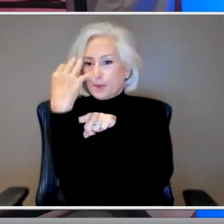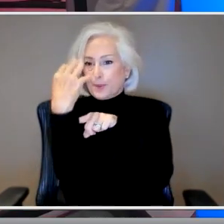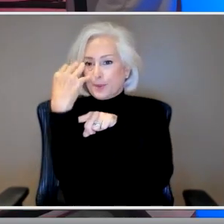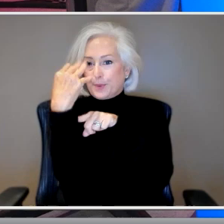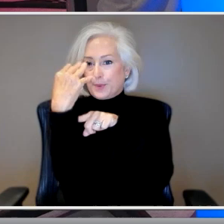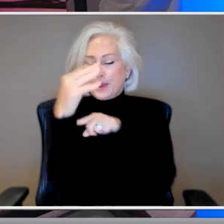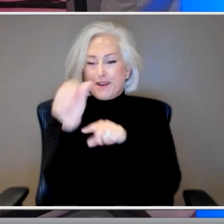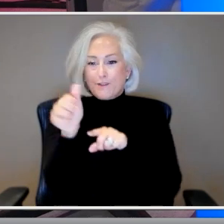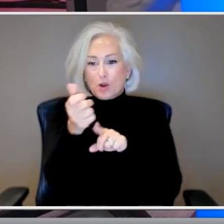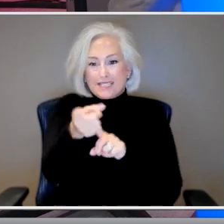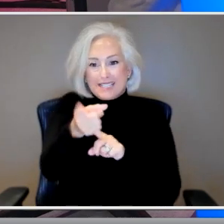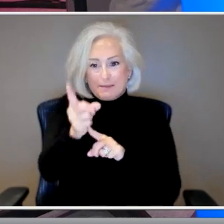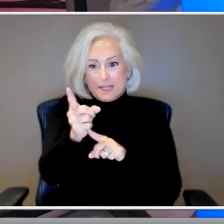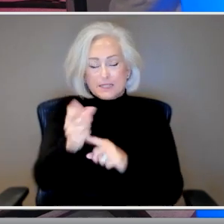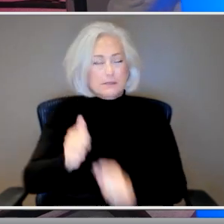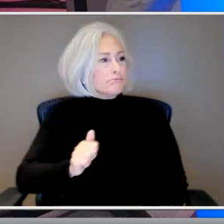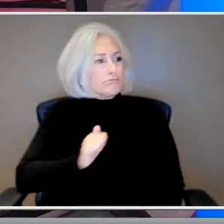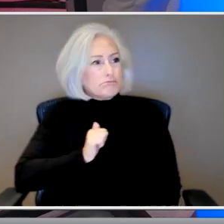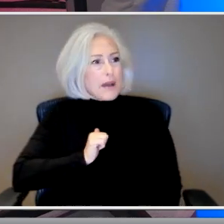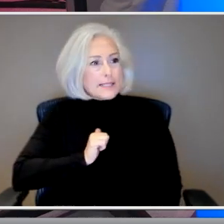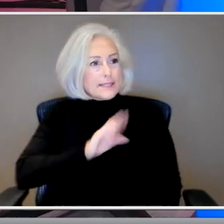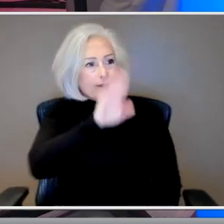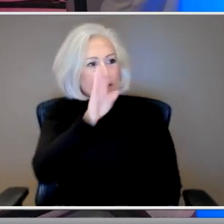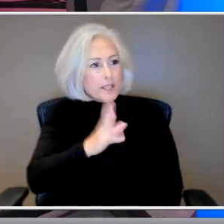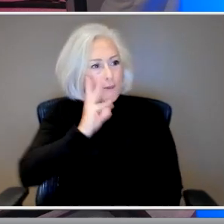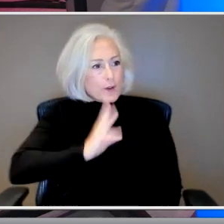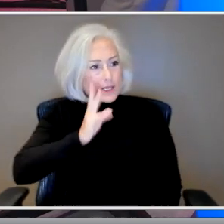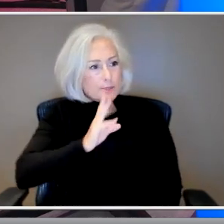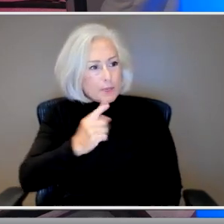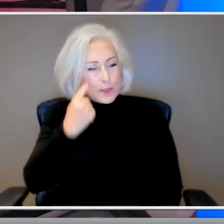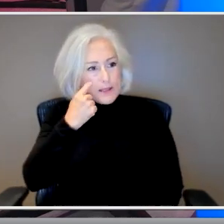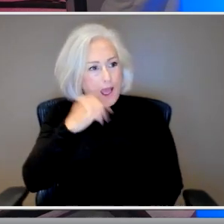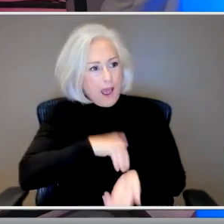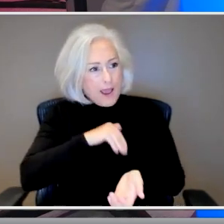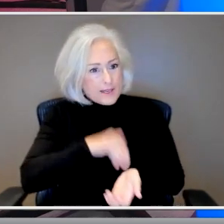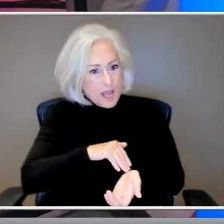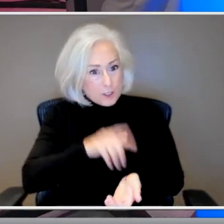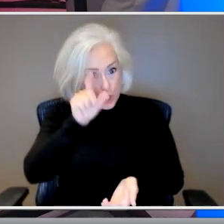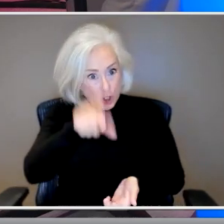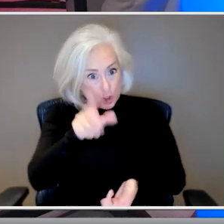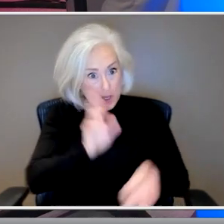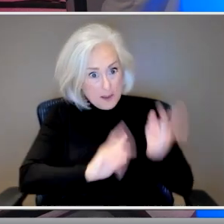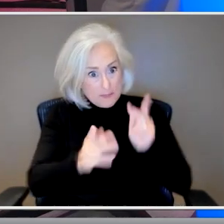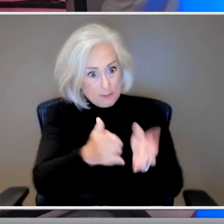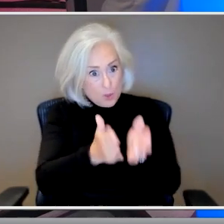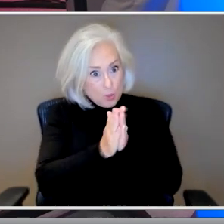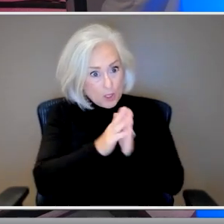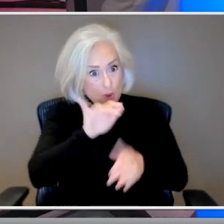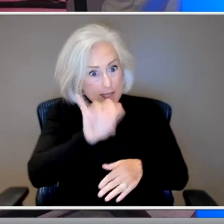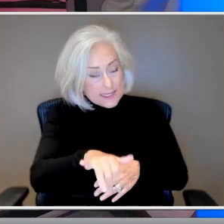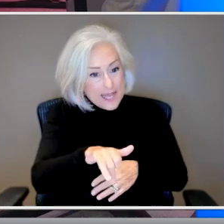had any dye injected in my arm. Is this something that people should be requesting to see if they have a heart problem?